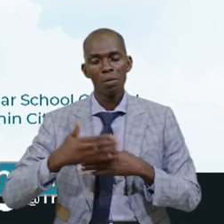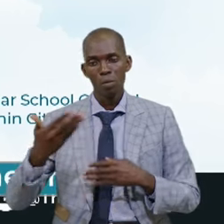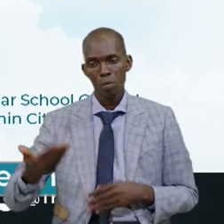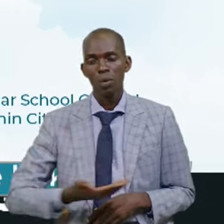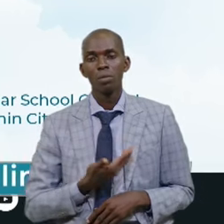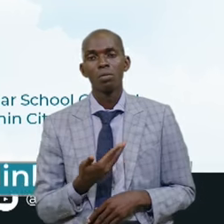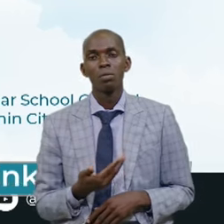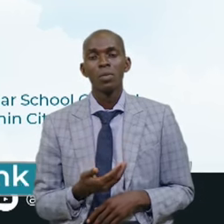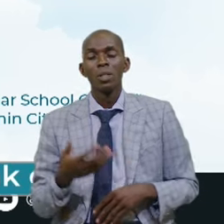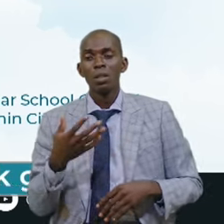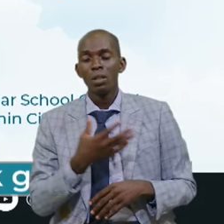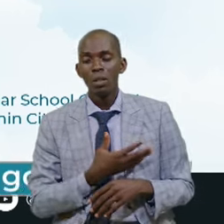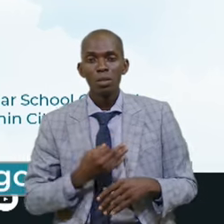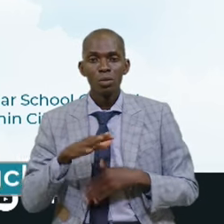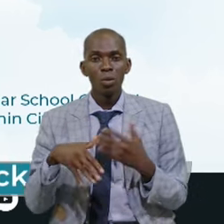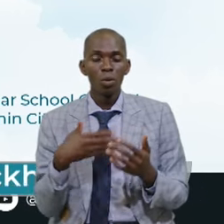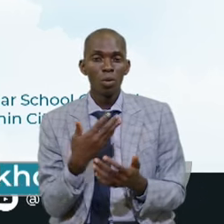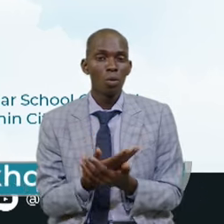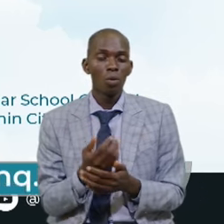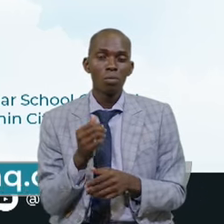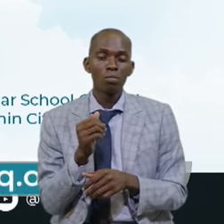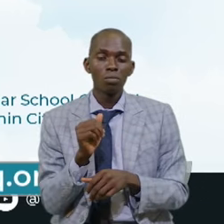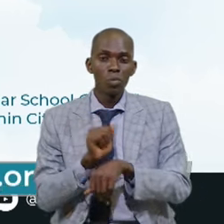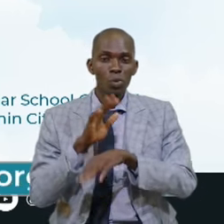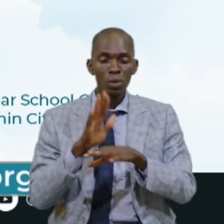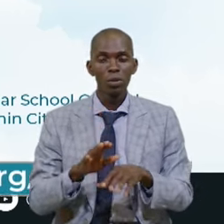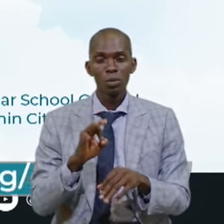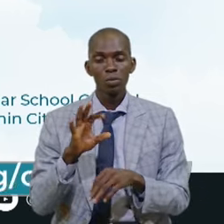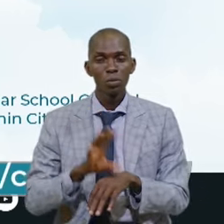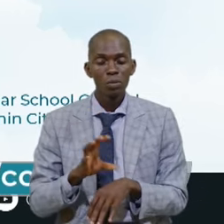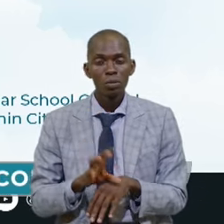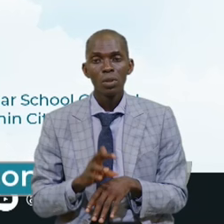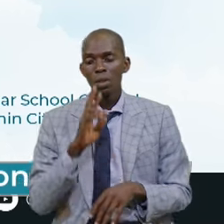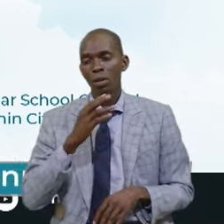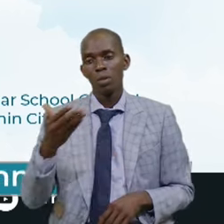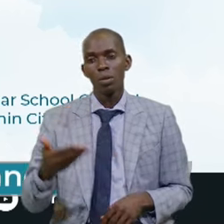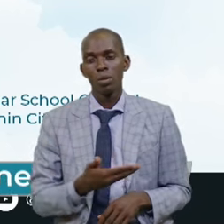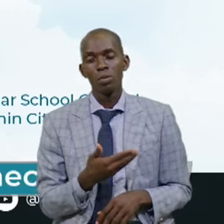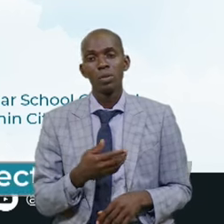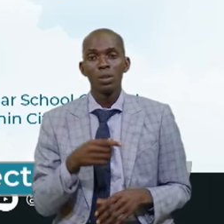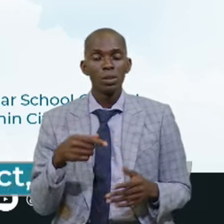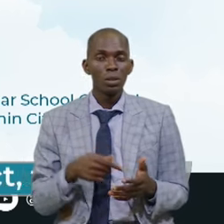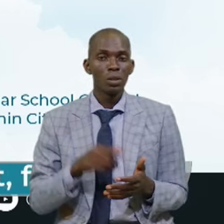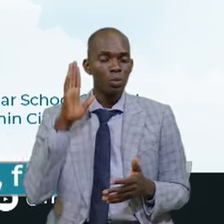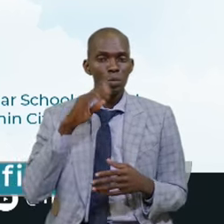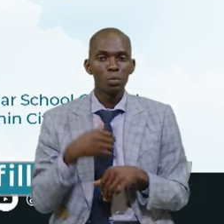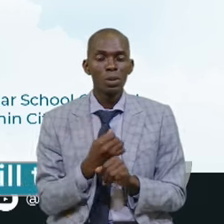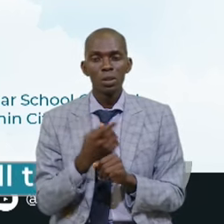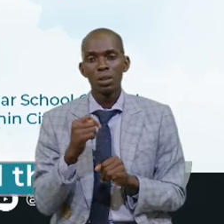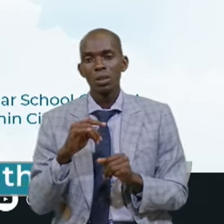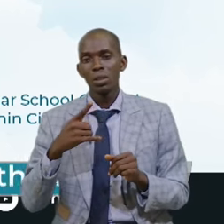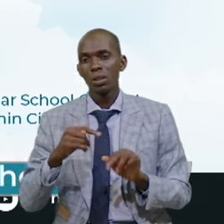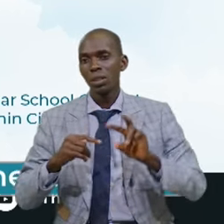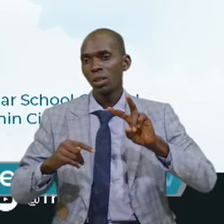yourself available. That will be the second day for the ministers' conference and professional